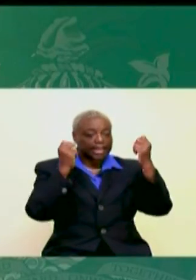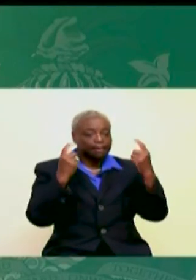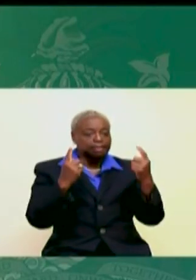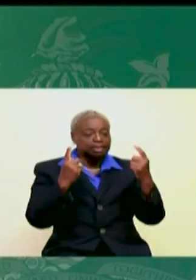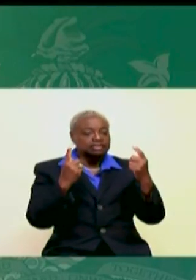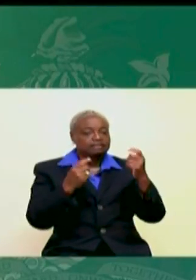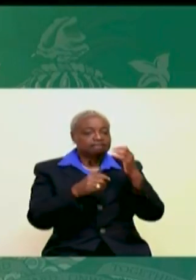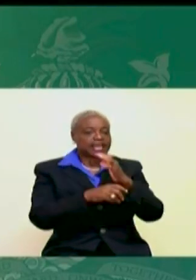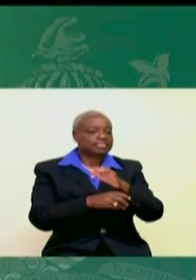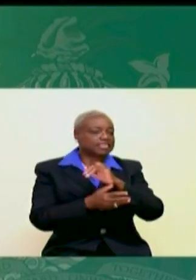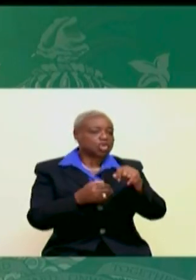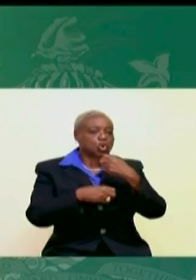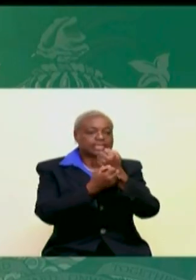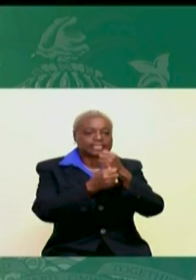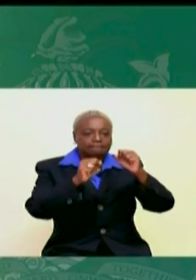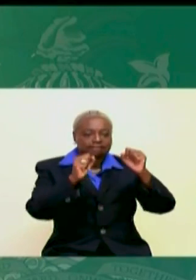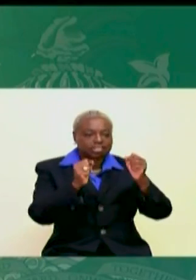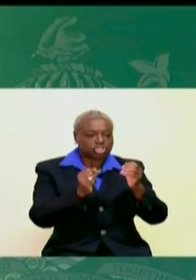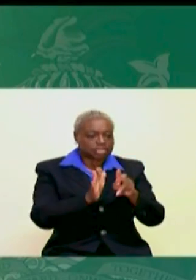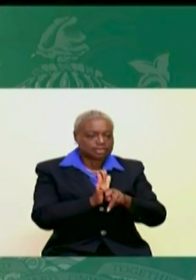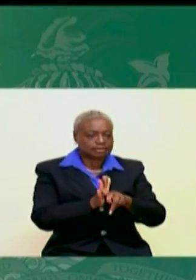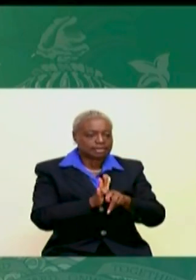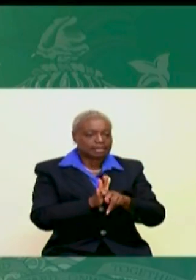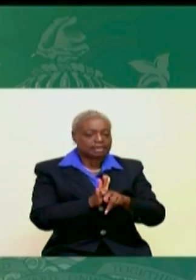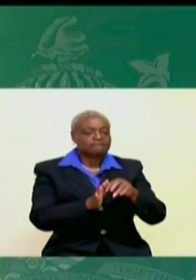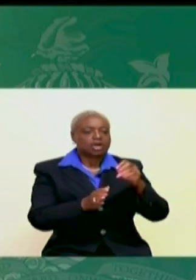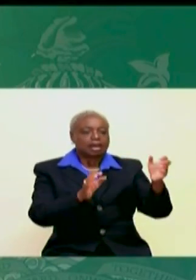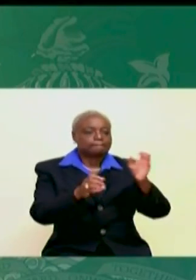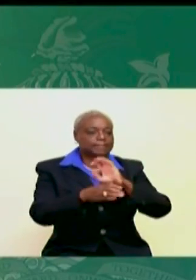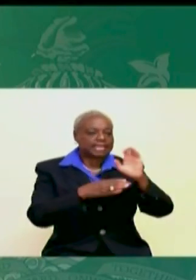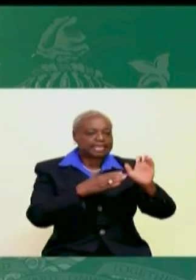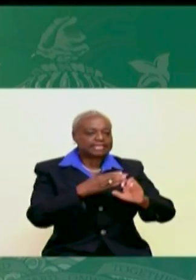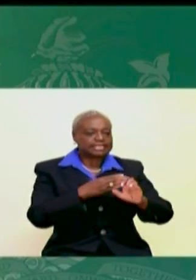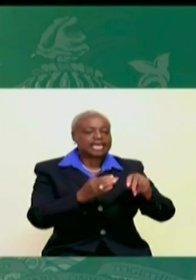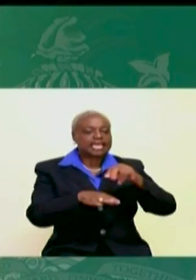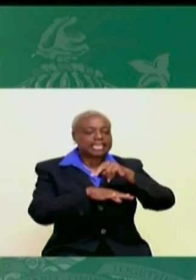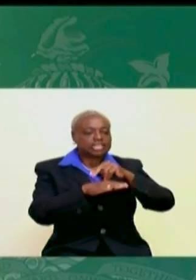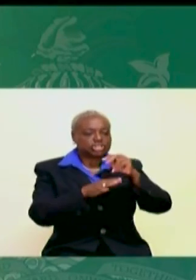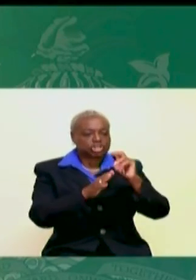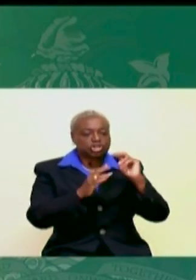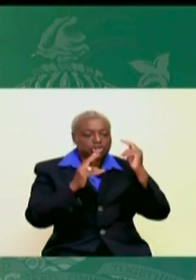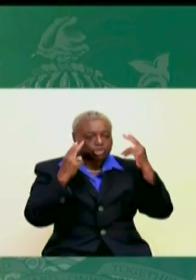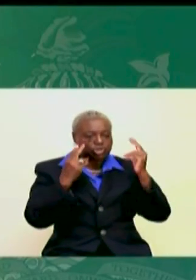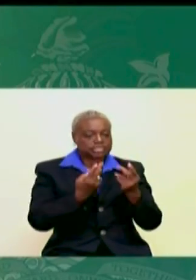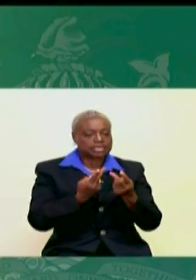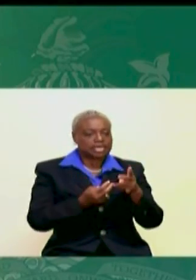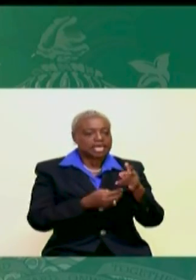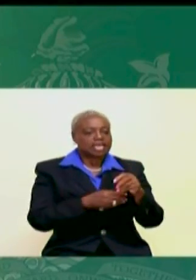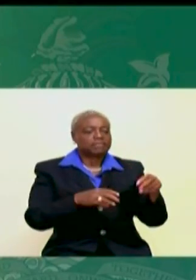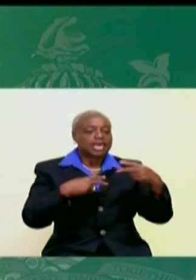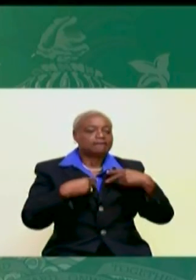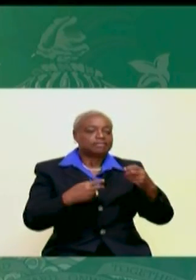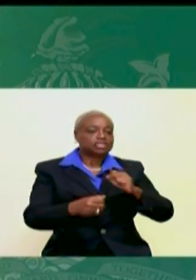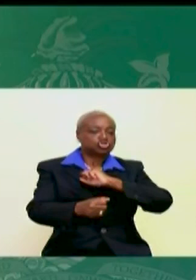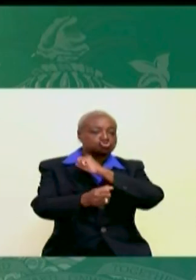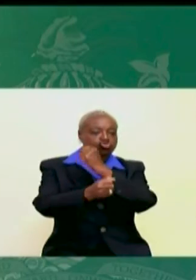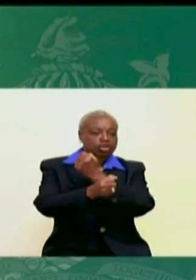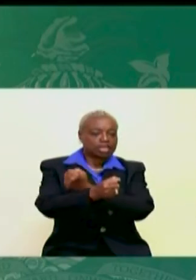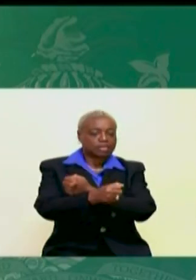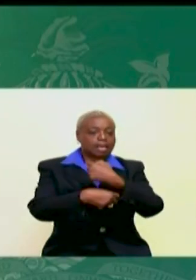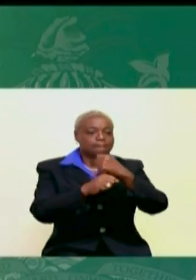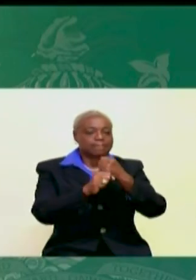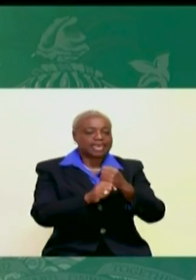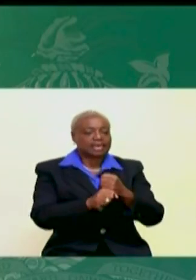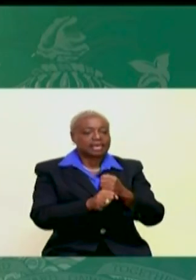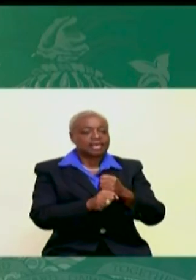in the unity of this country in complete nationhood. And if we have the courage and strength, we'll make the country a unified